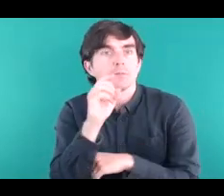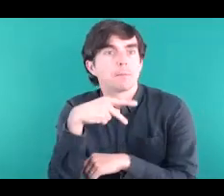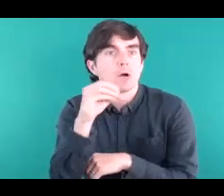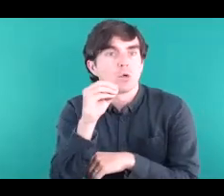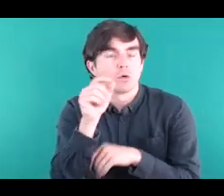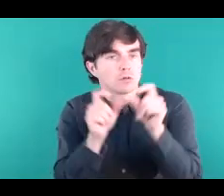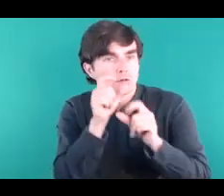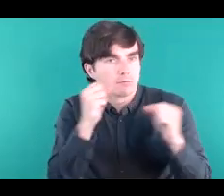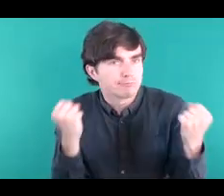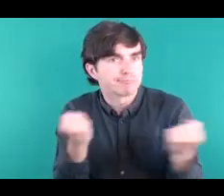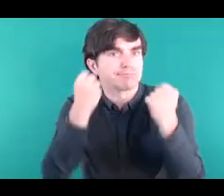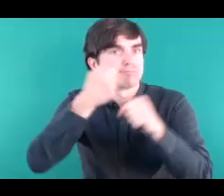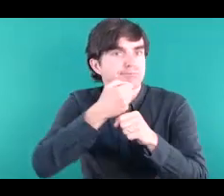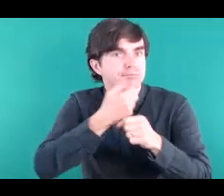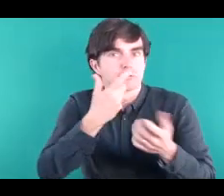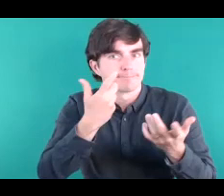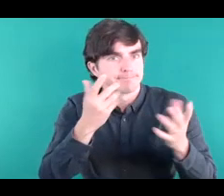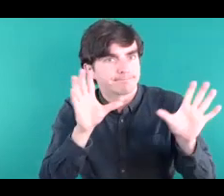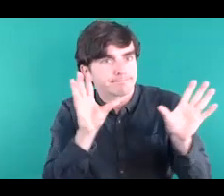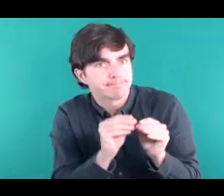this survey really rely on